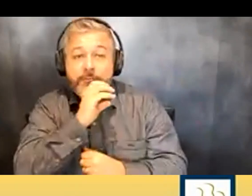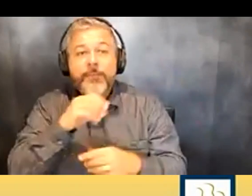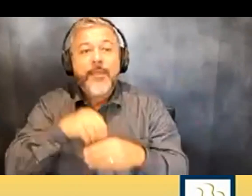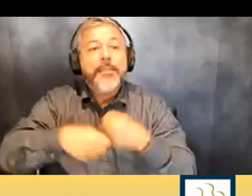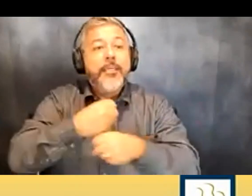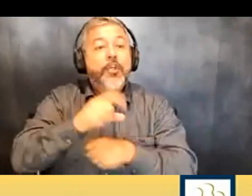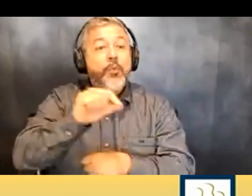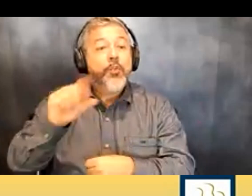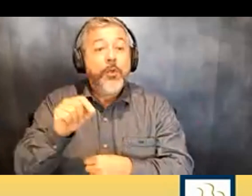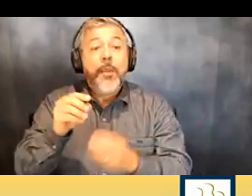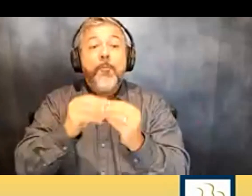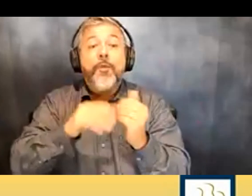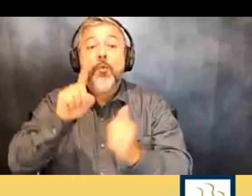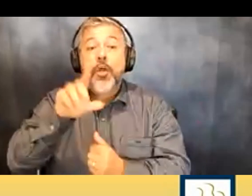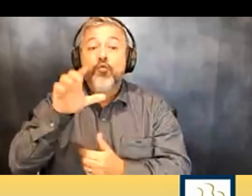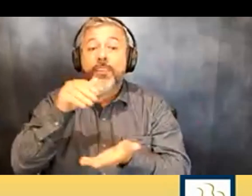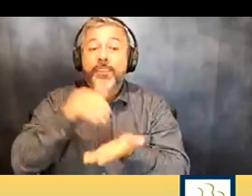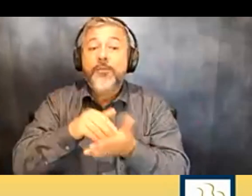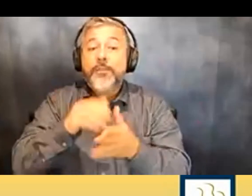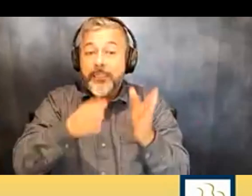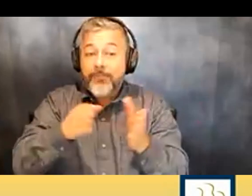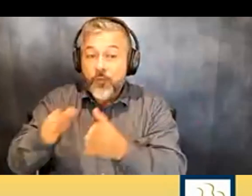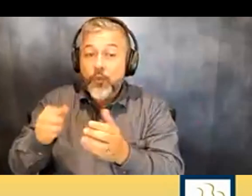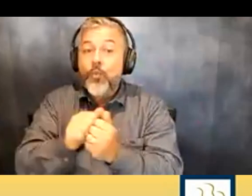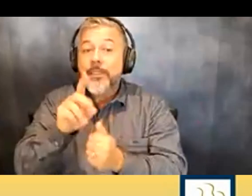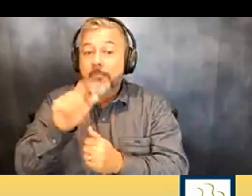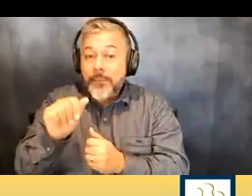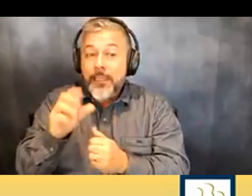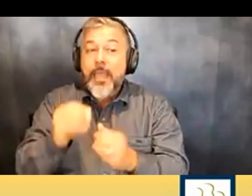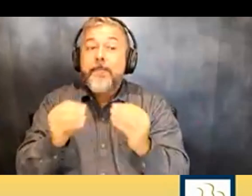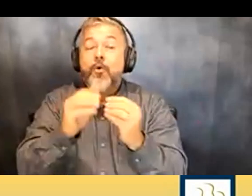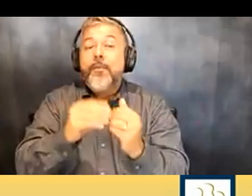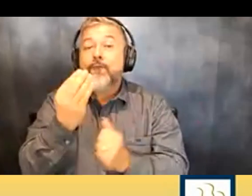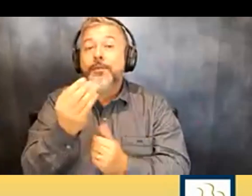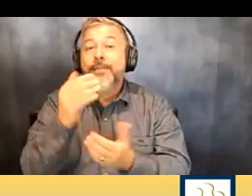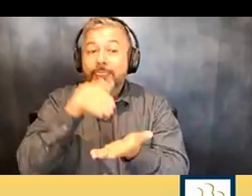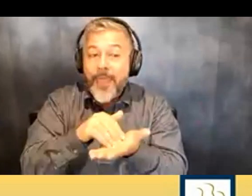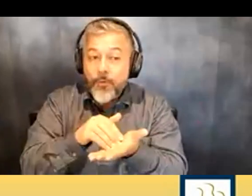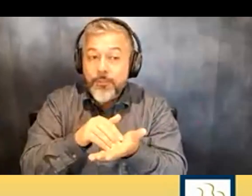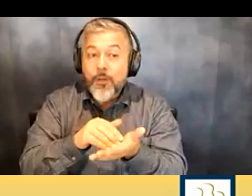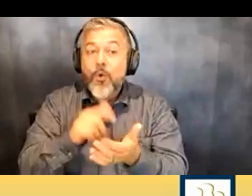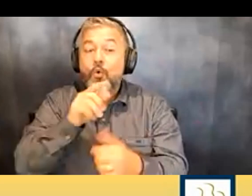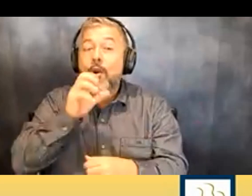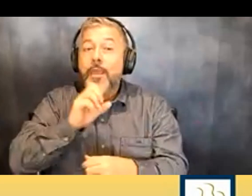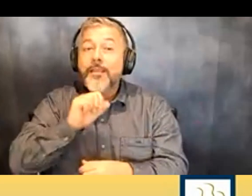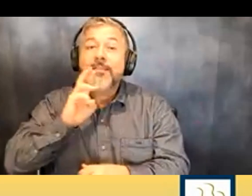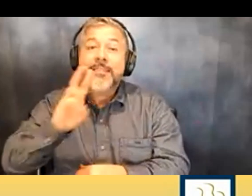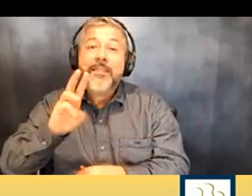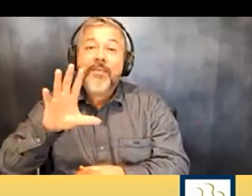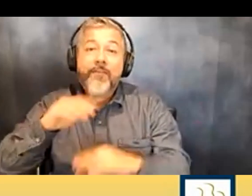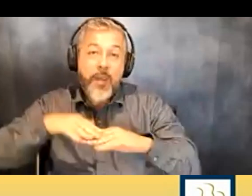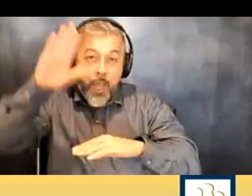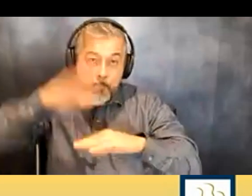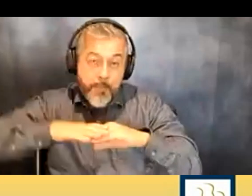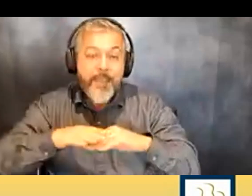individuals with disabilities and over 14,000 who are 65 and older access